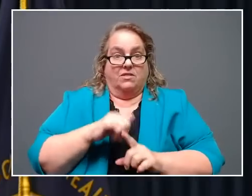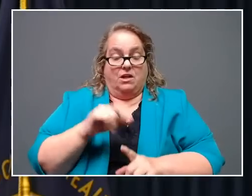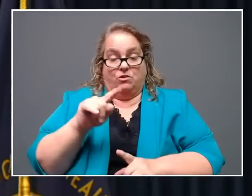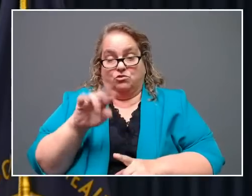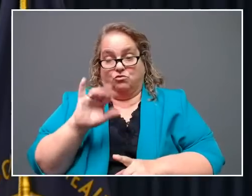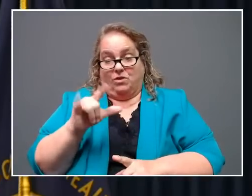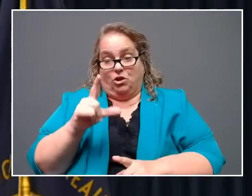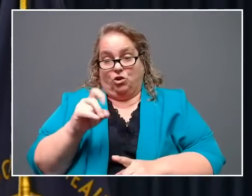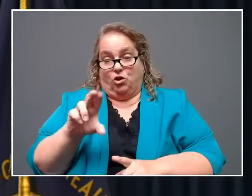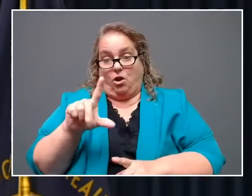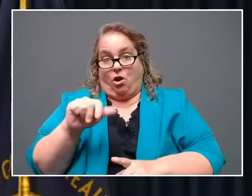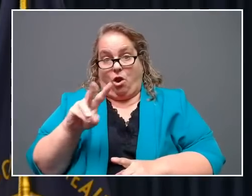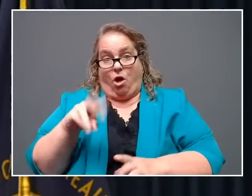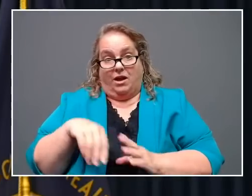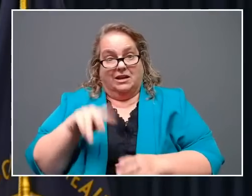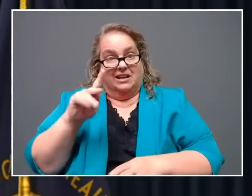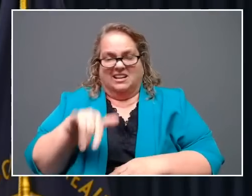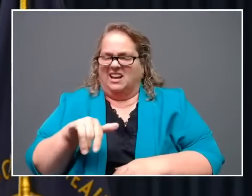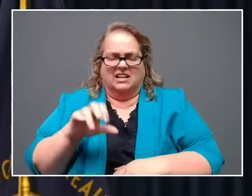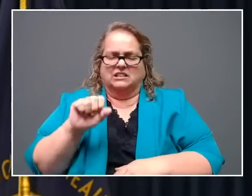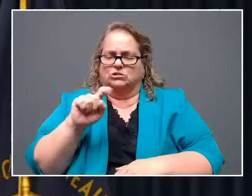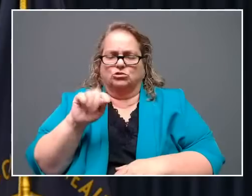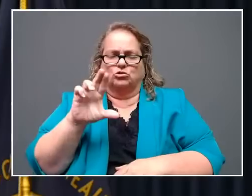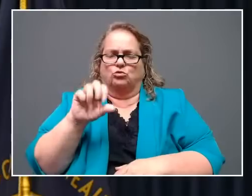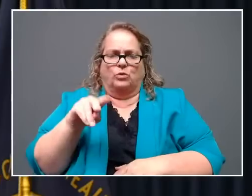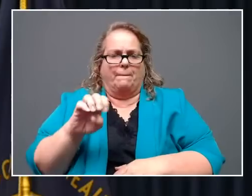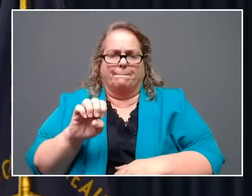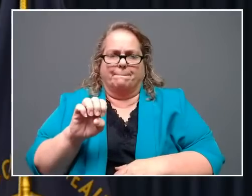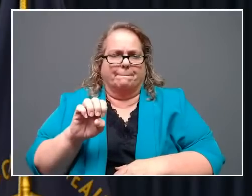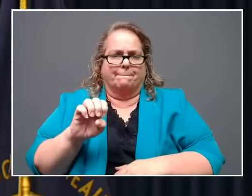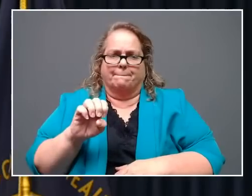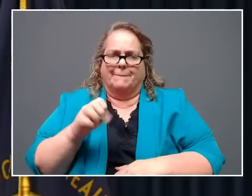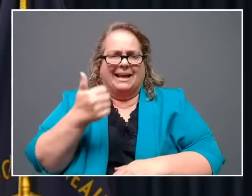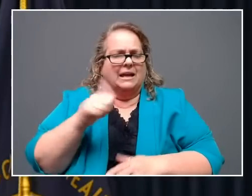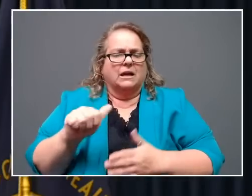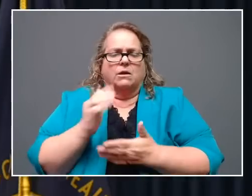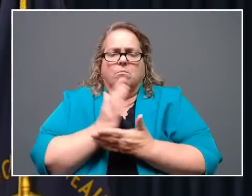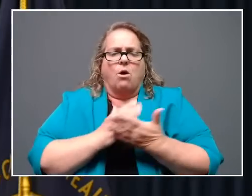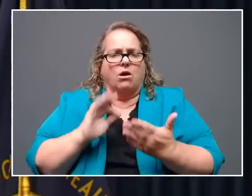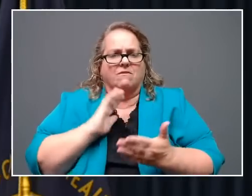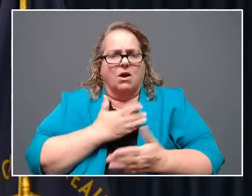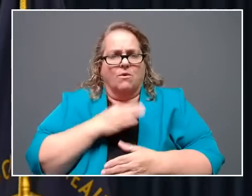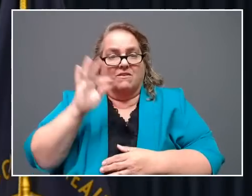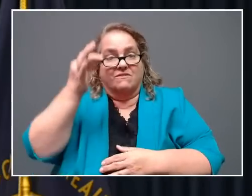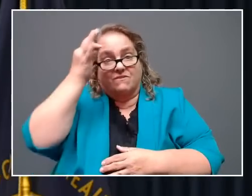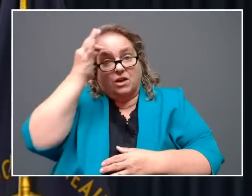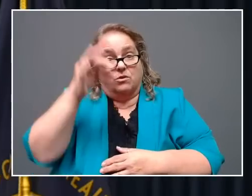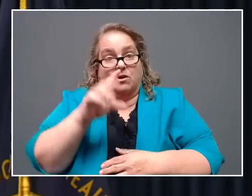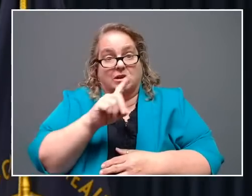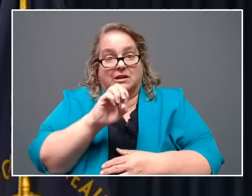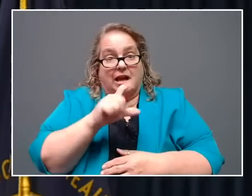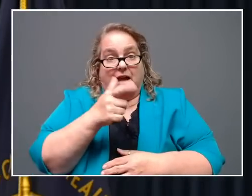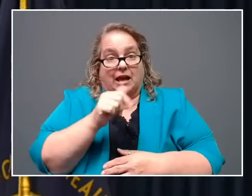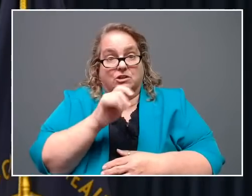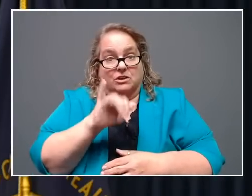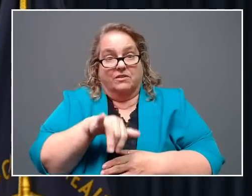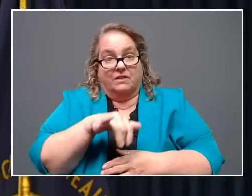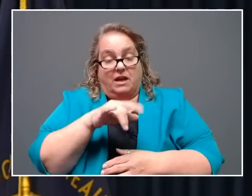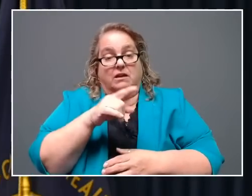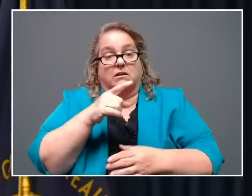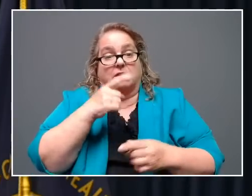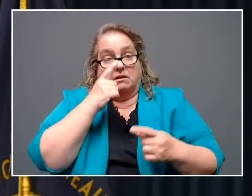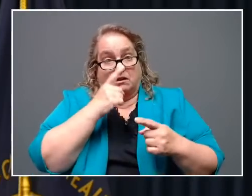is extremist, and any part of our federal delegation that agrees, I hope they would speak up too.